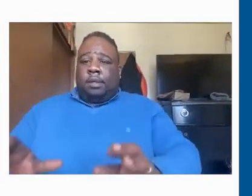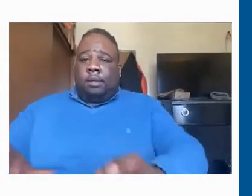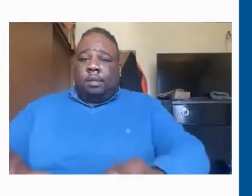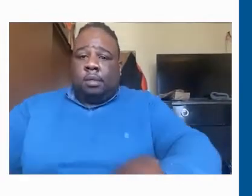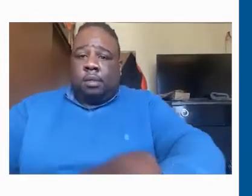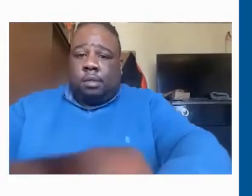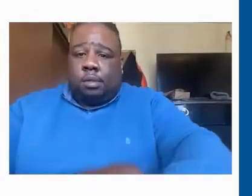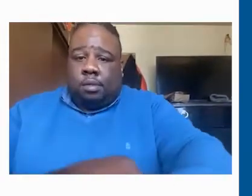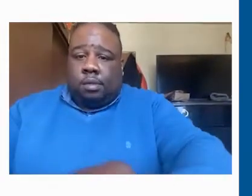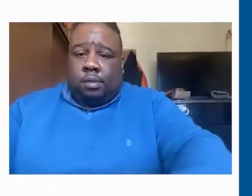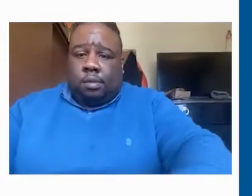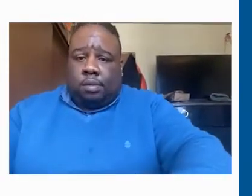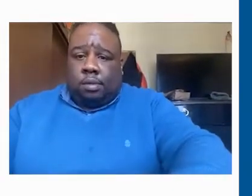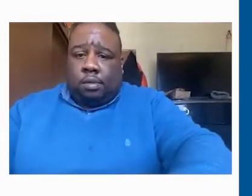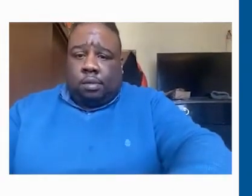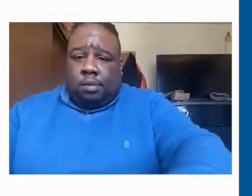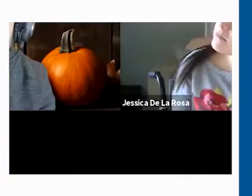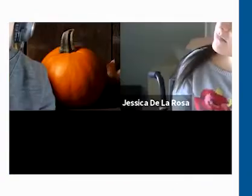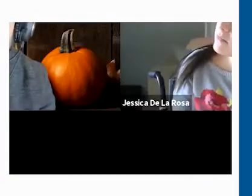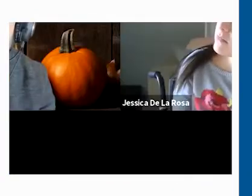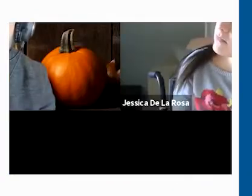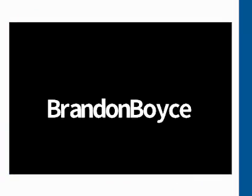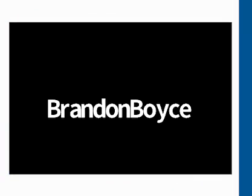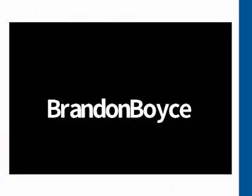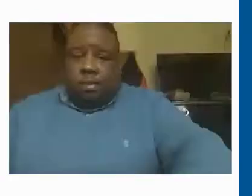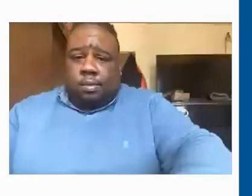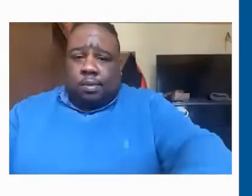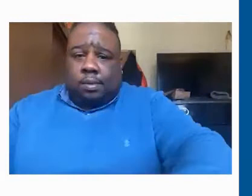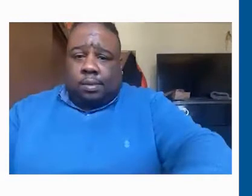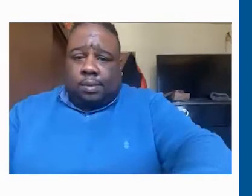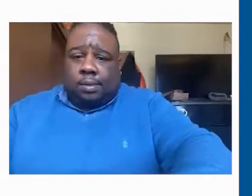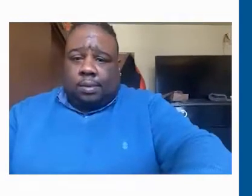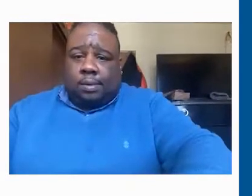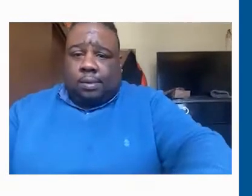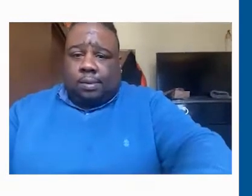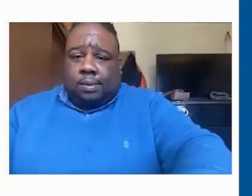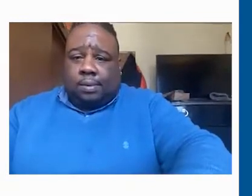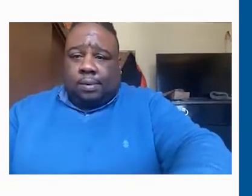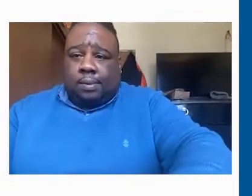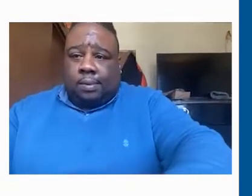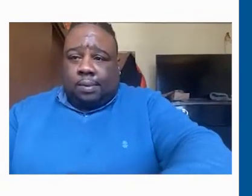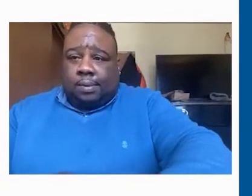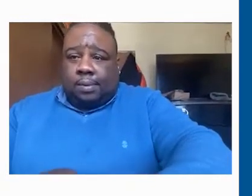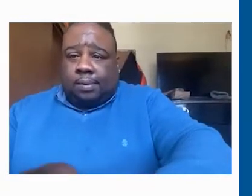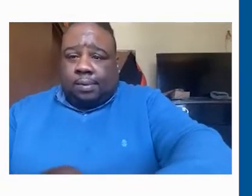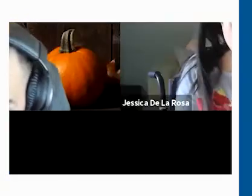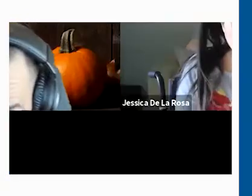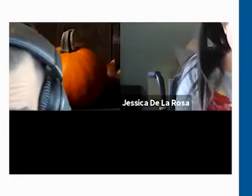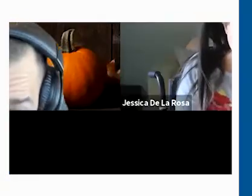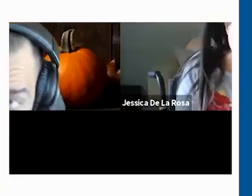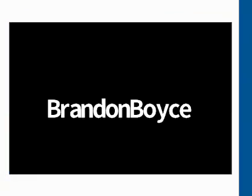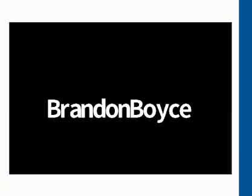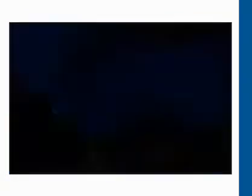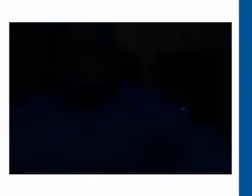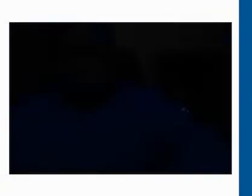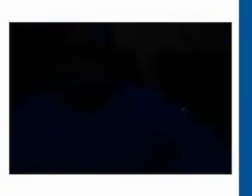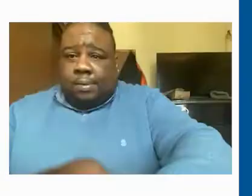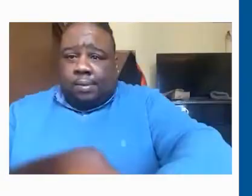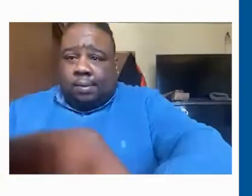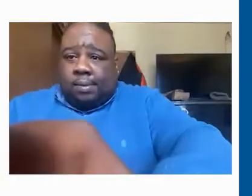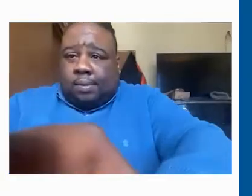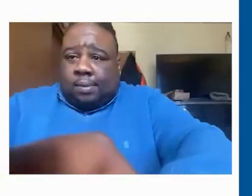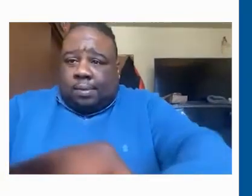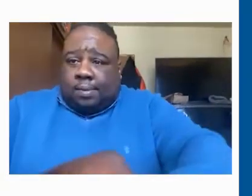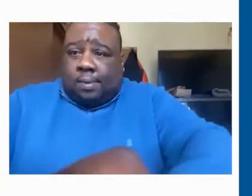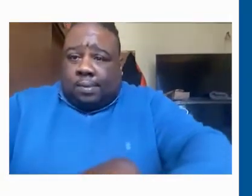the individual. If someone comes into the shelter and they say they have an emotional support animal or a therapy animal, we're